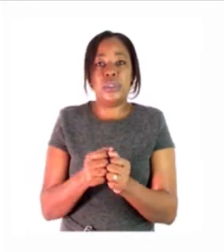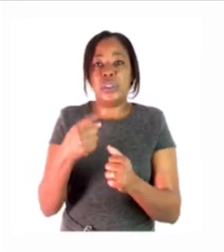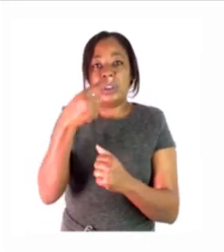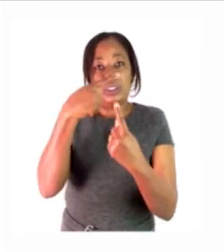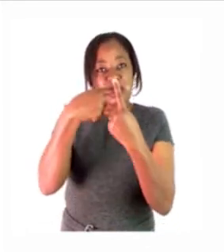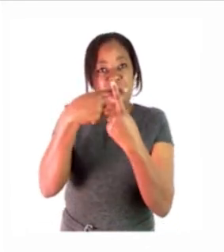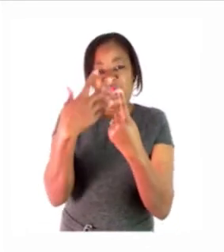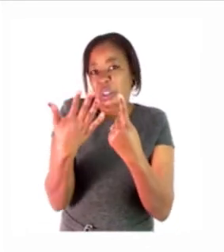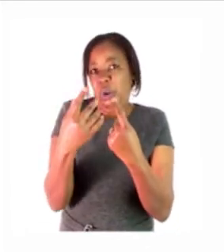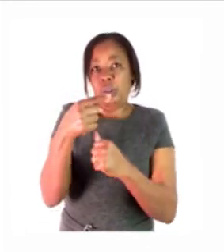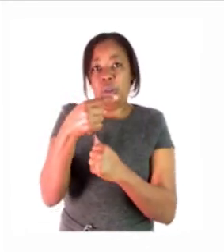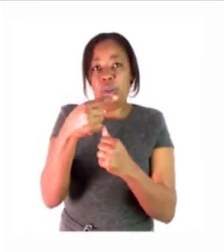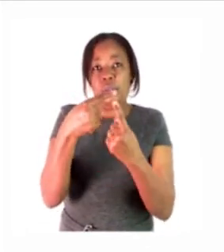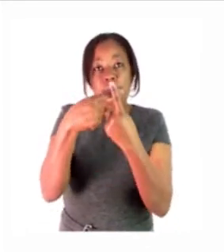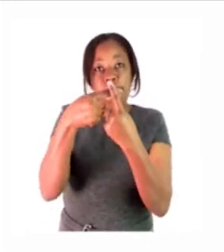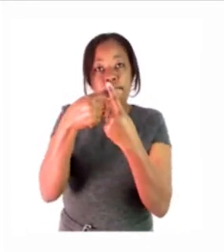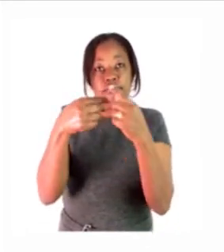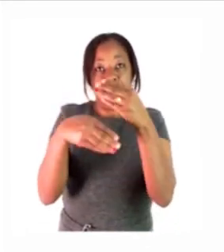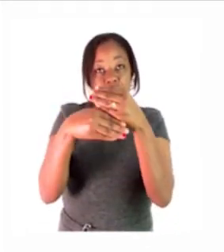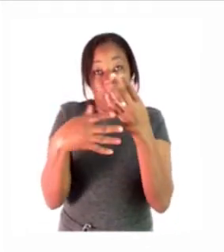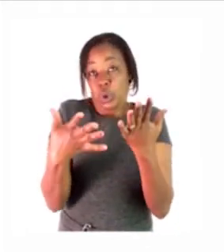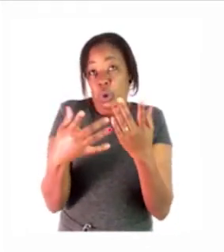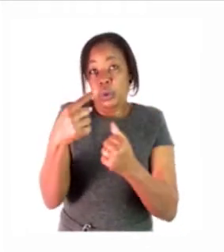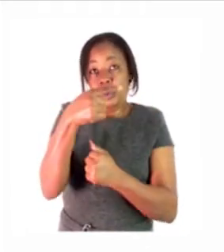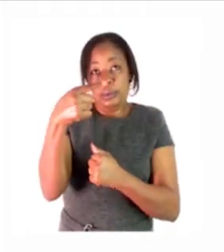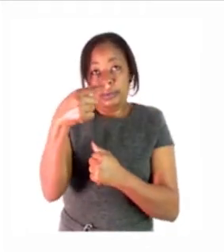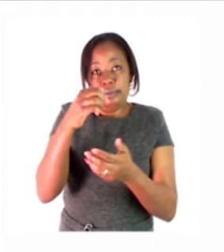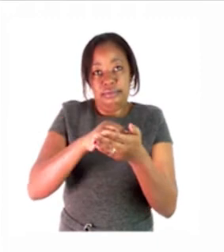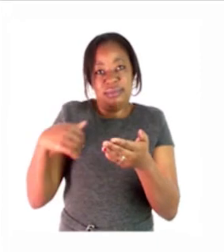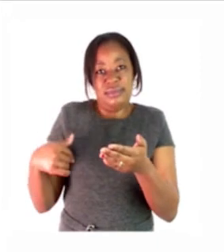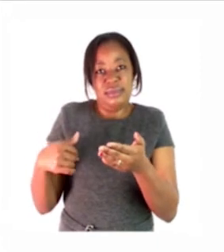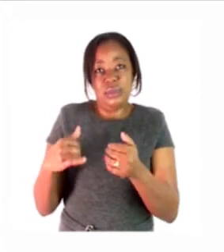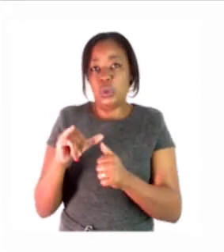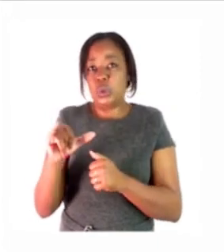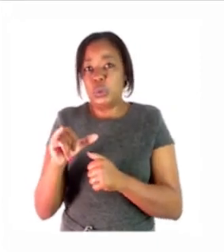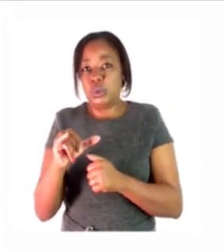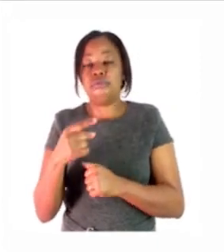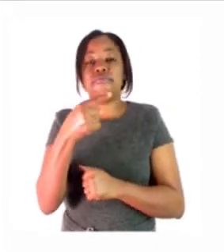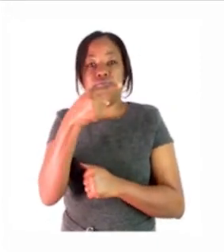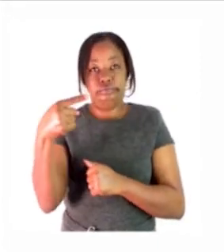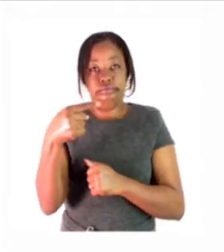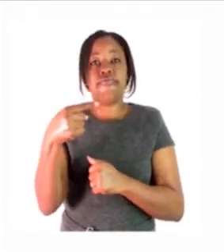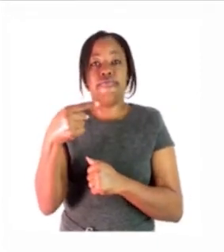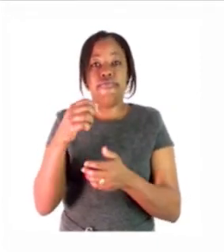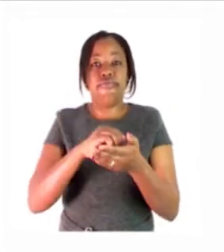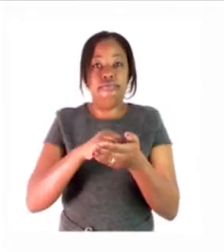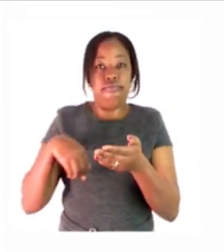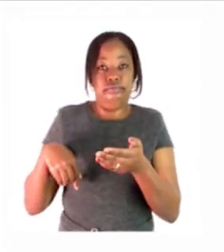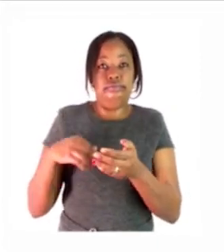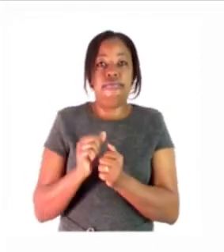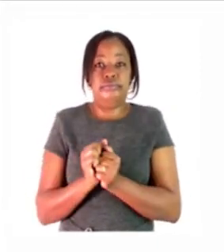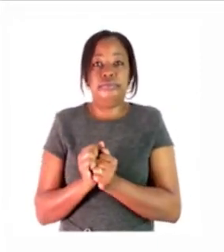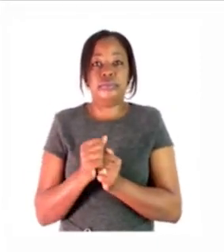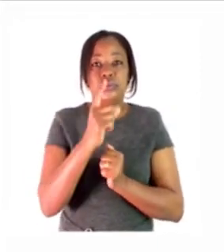We minus because we take away. She has taken away from her marbles and gave to Tony. Okay,